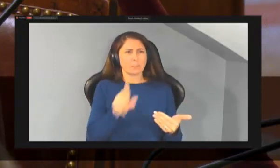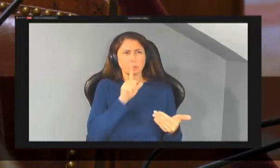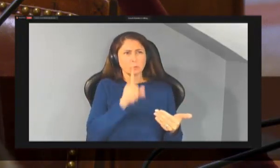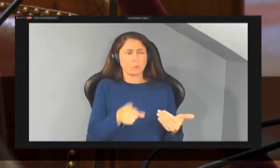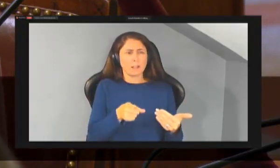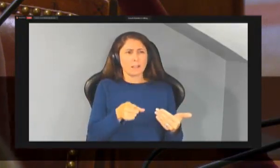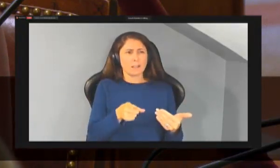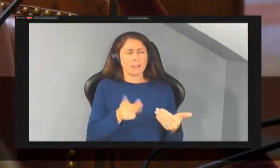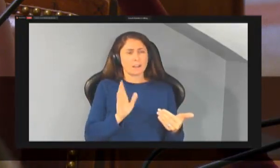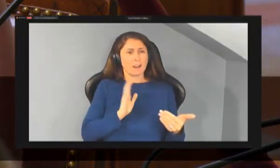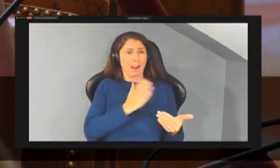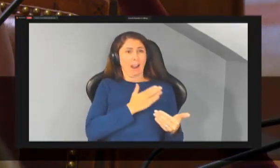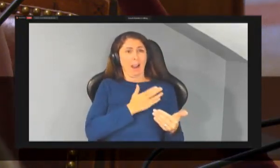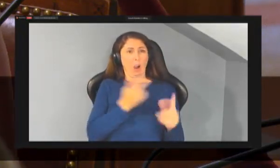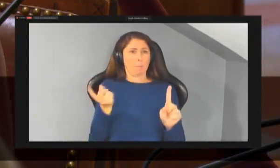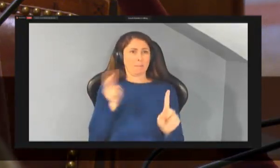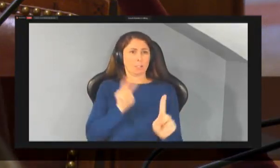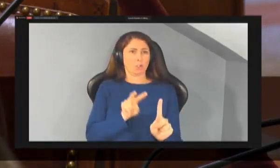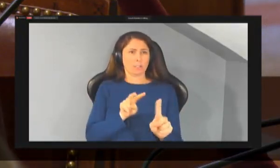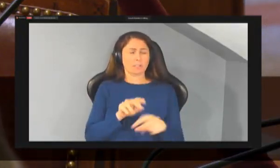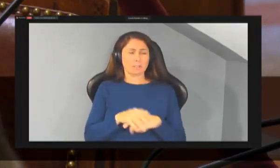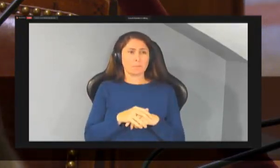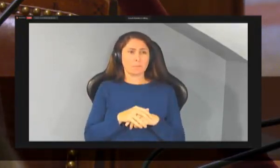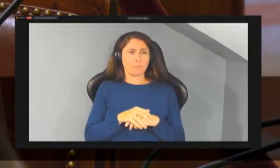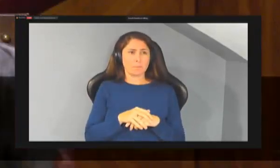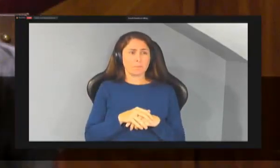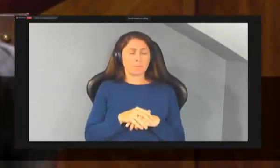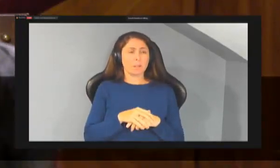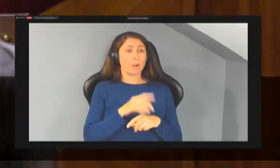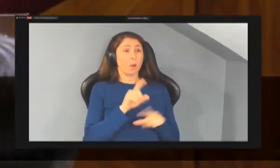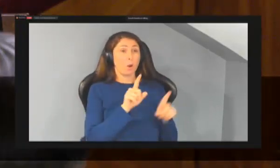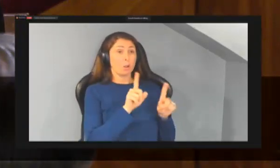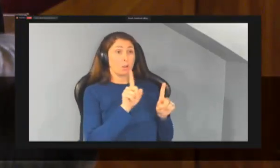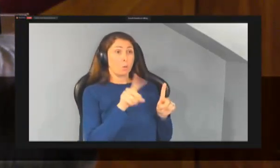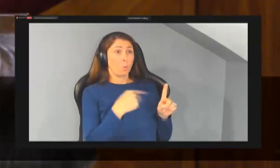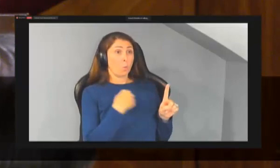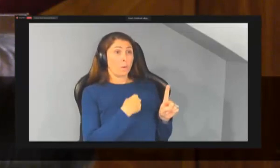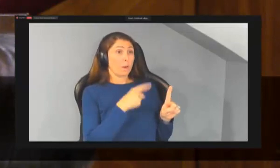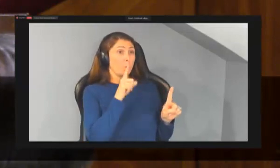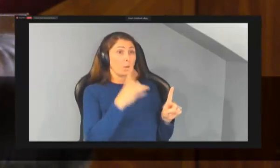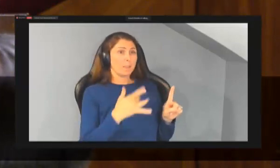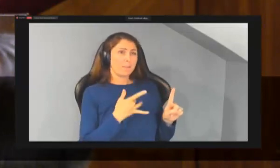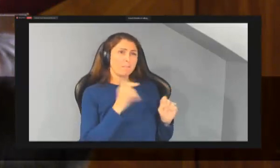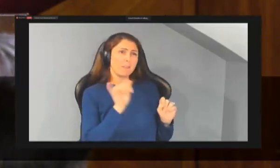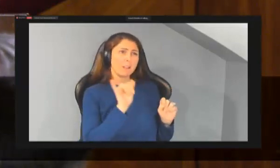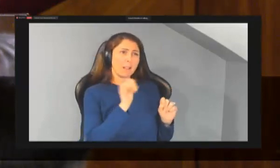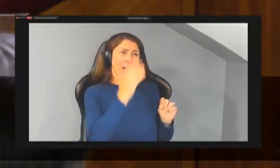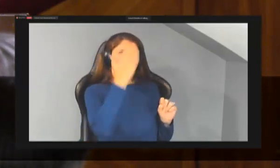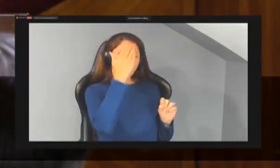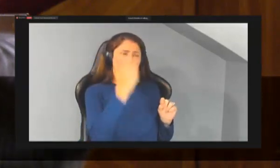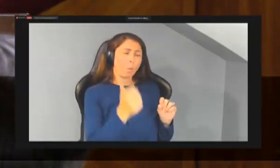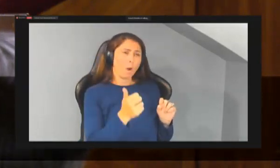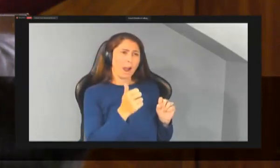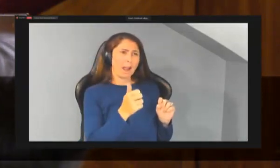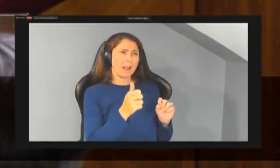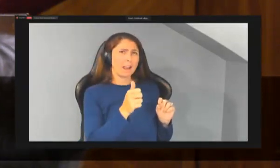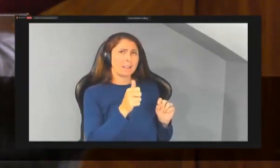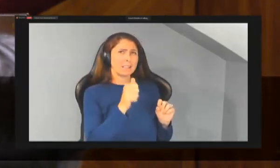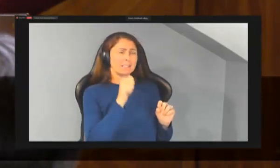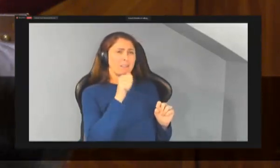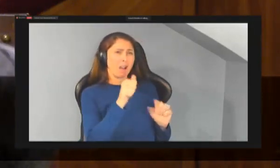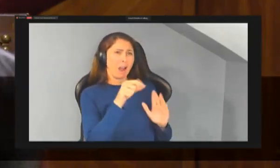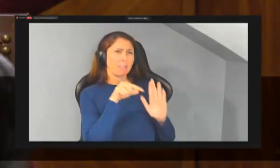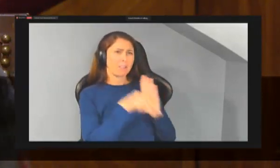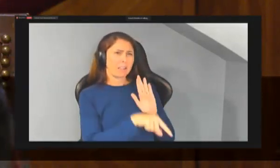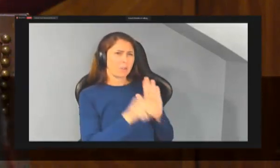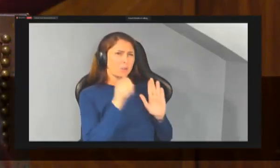our position. Mm-hmm. And just to cap off, we really just feel like, why is non-lethal not even being considered when we did